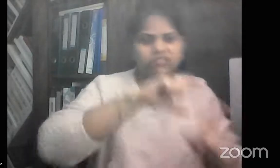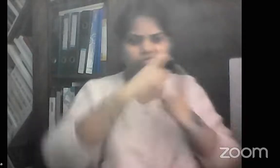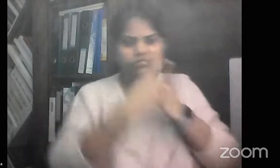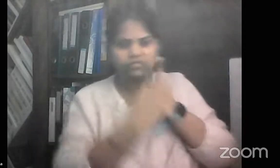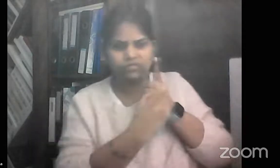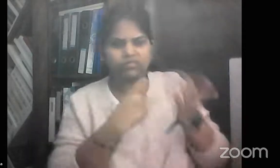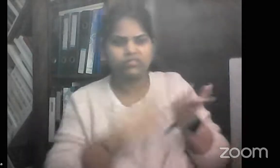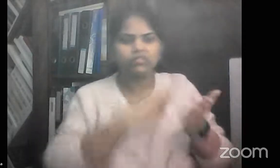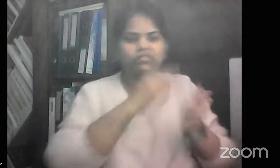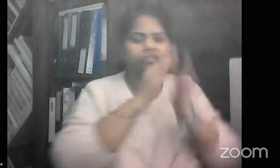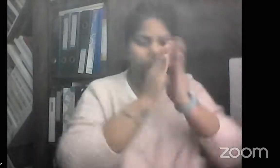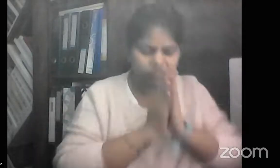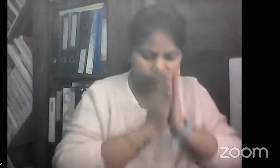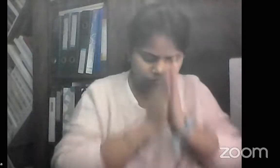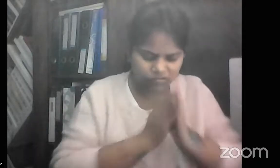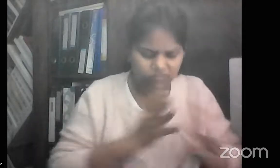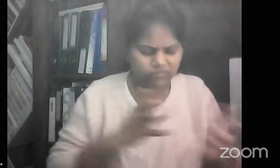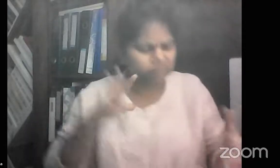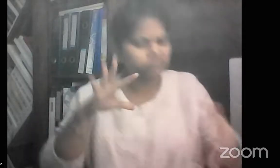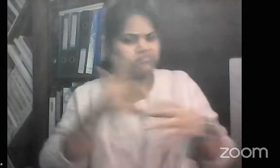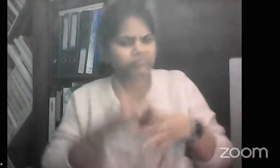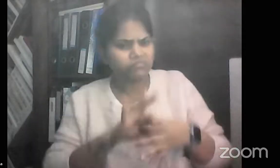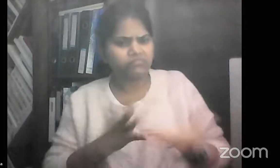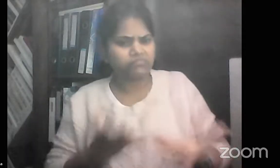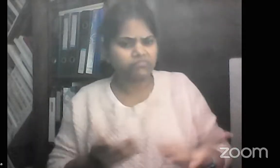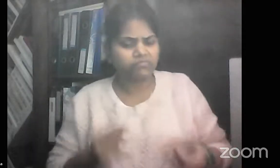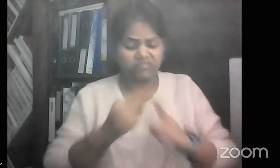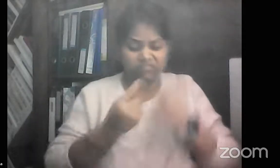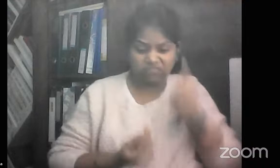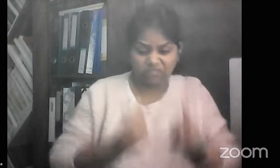of politics and action are found